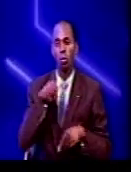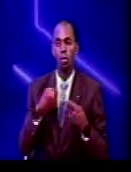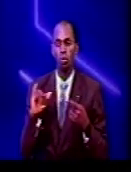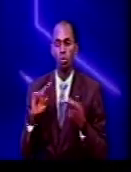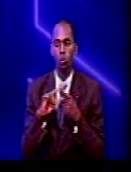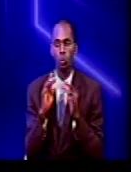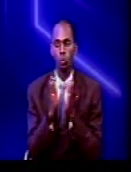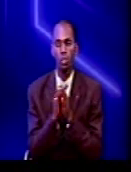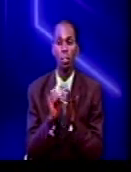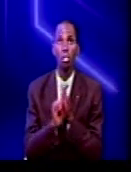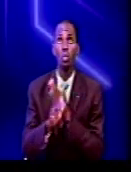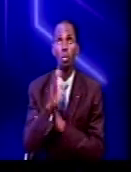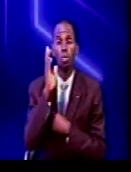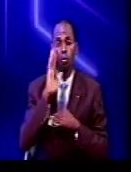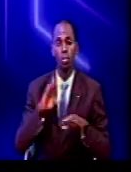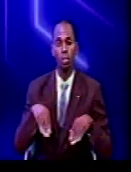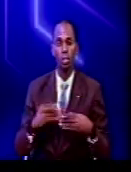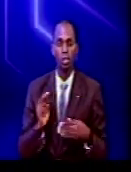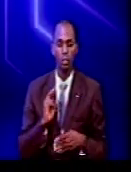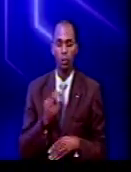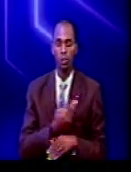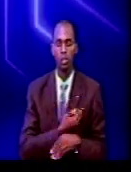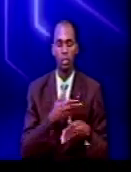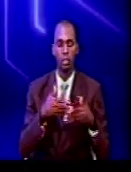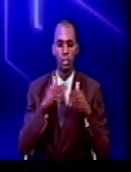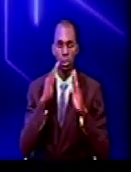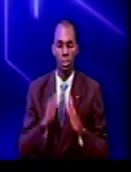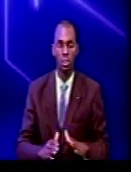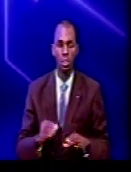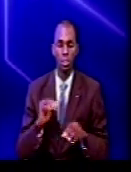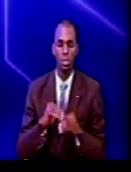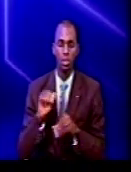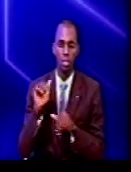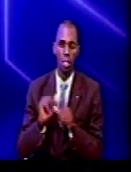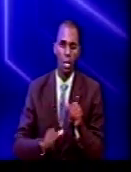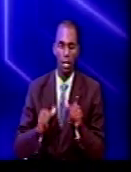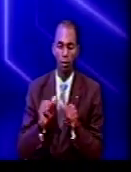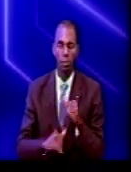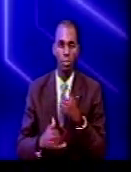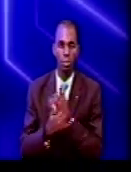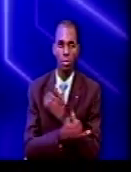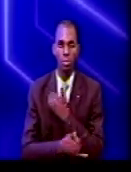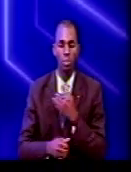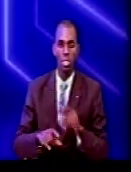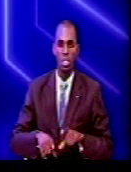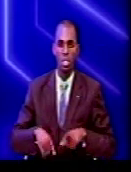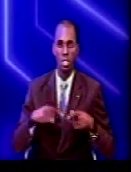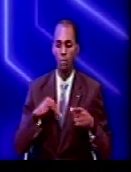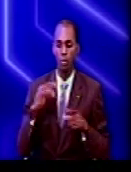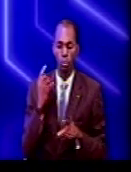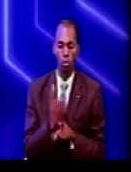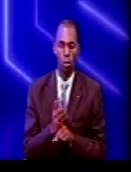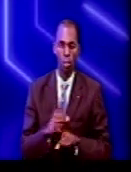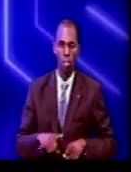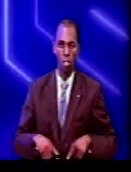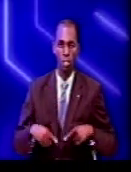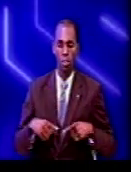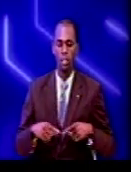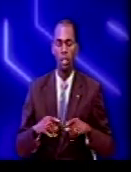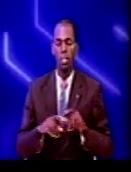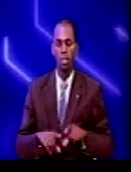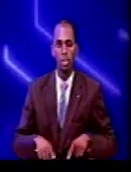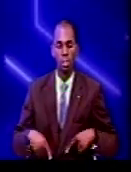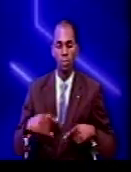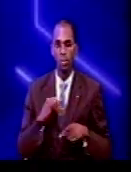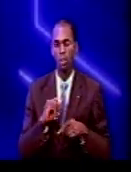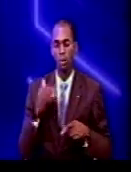pray that God will give us leaders of in every nation,